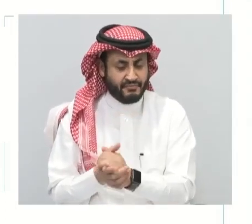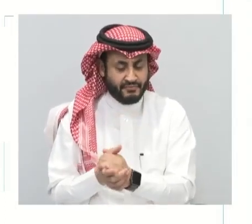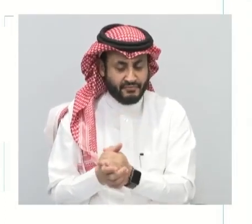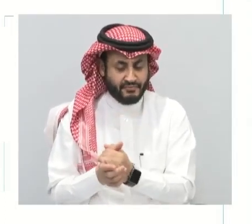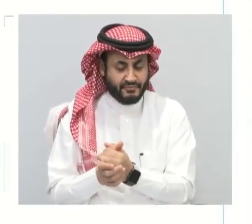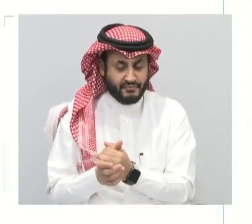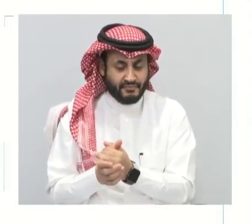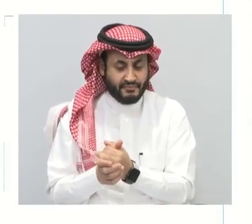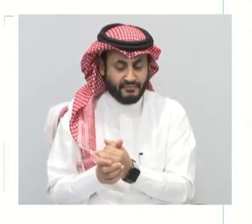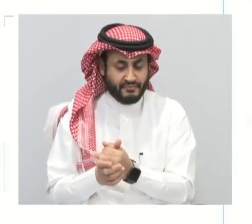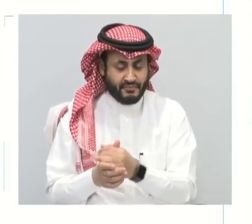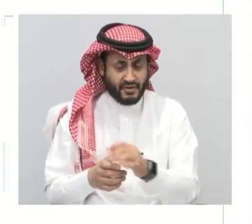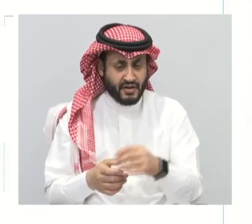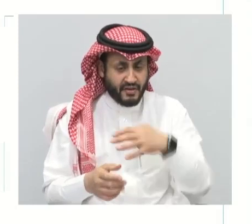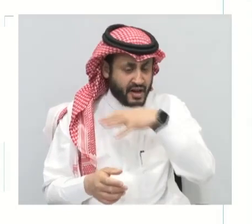the dad asking his daughter